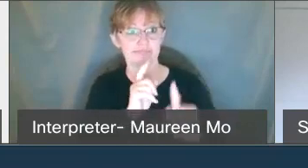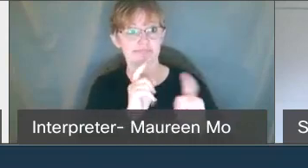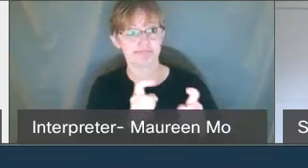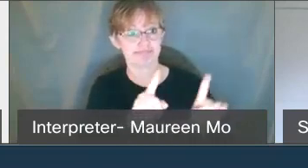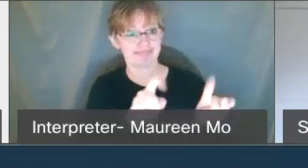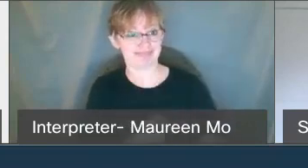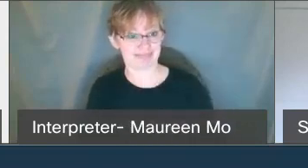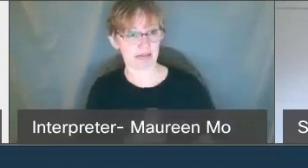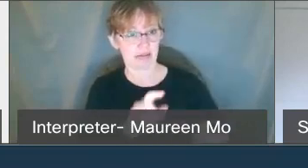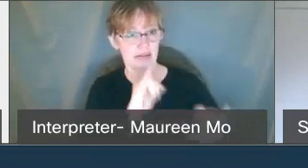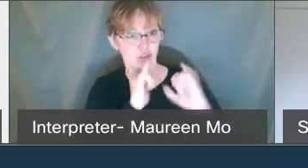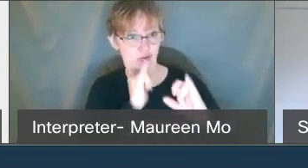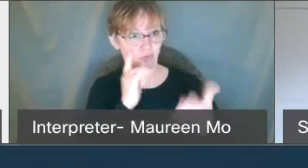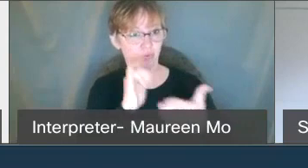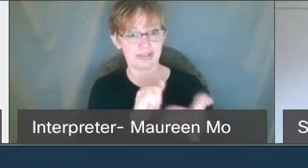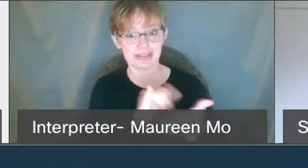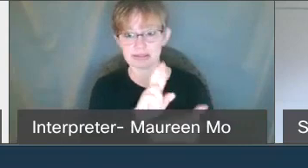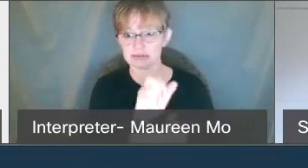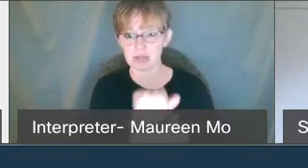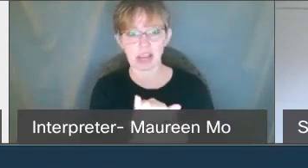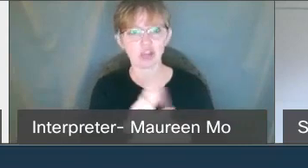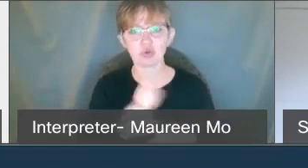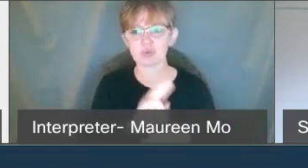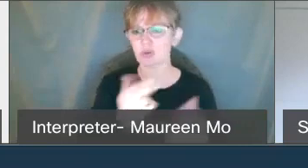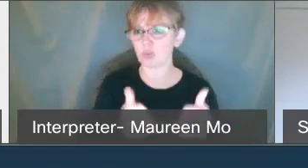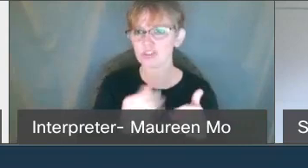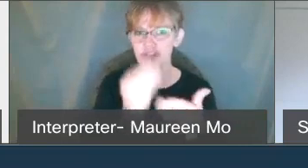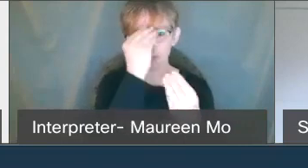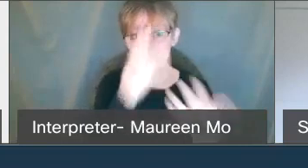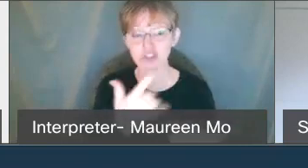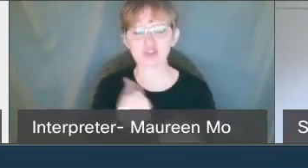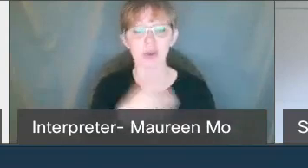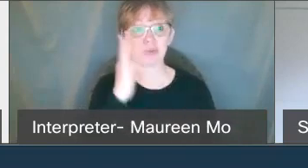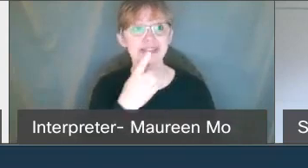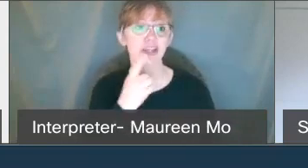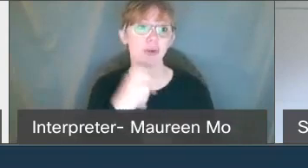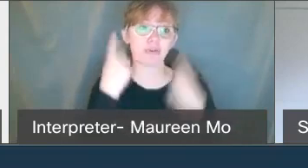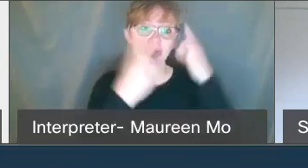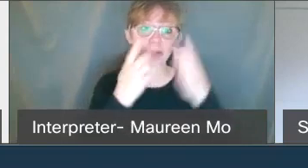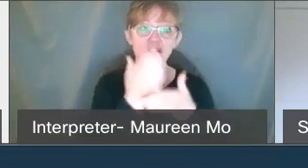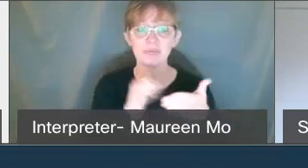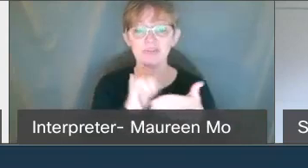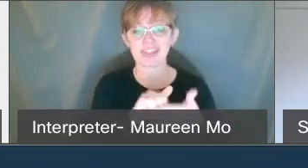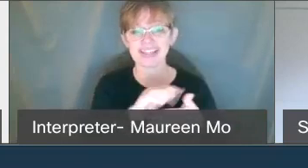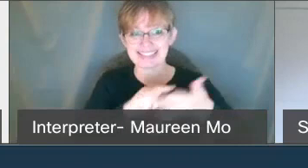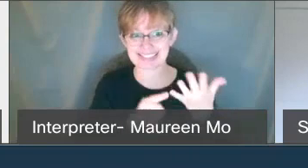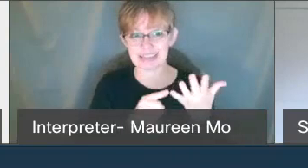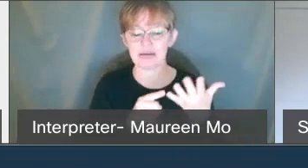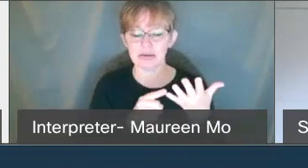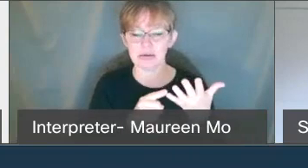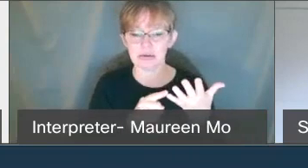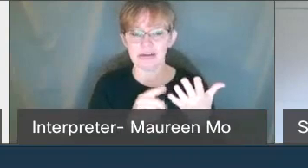information. So what I would say instead is to think about some of those pragmatic issues and use that to